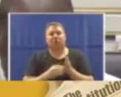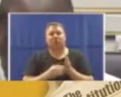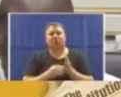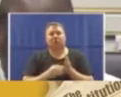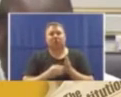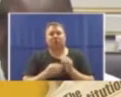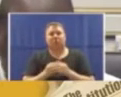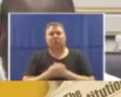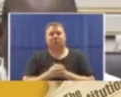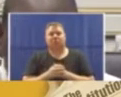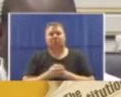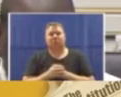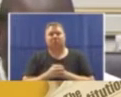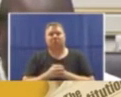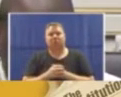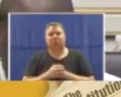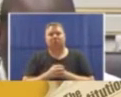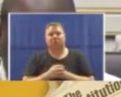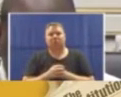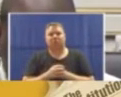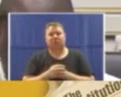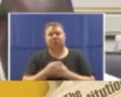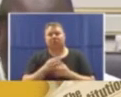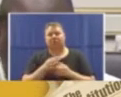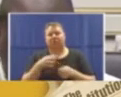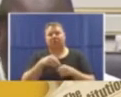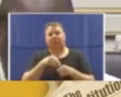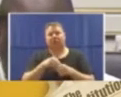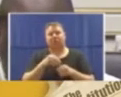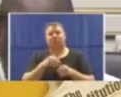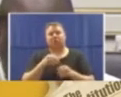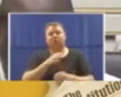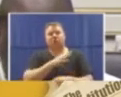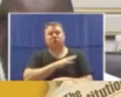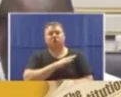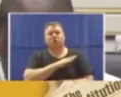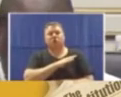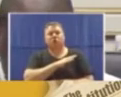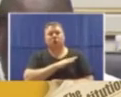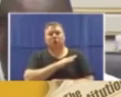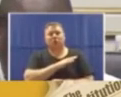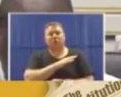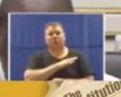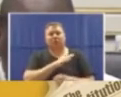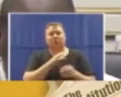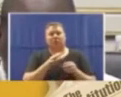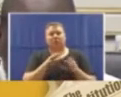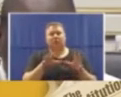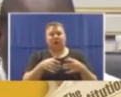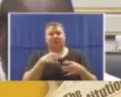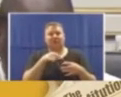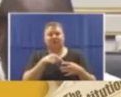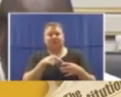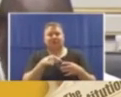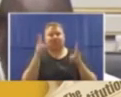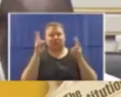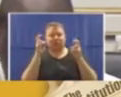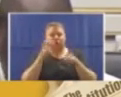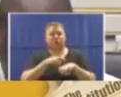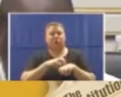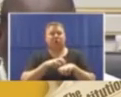our security cluster need resources to be able to deal with this is a matter we need to attend